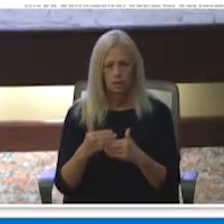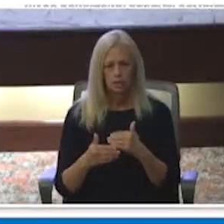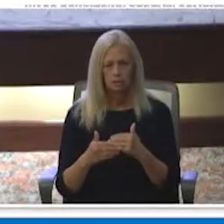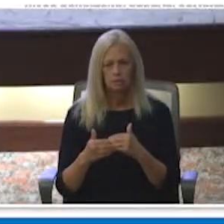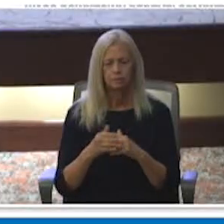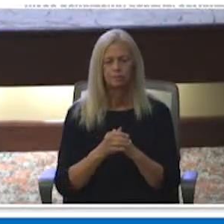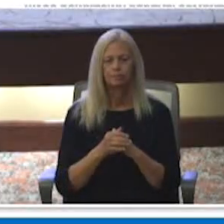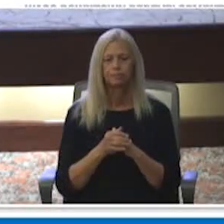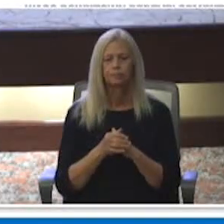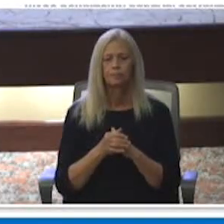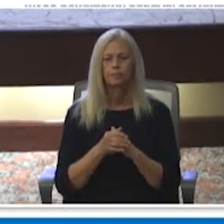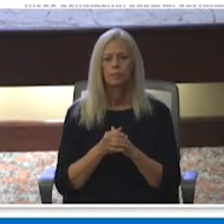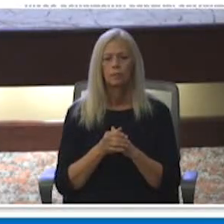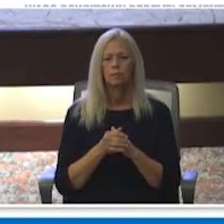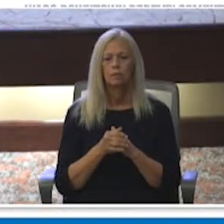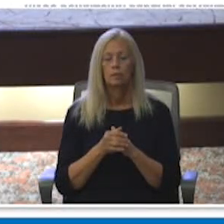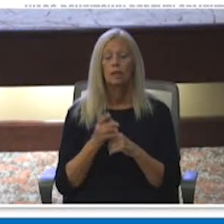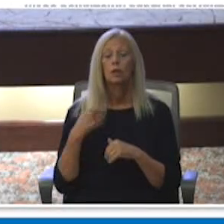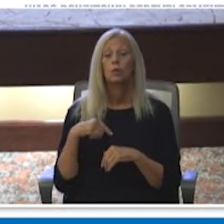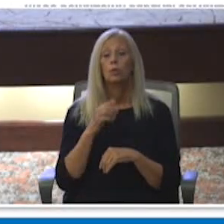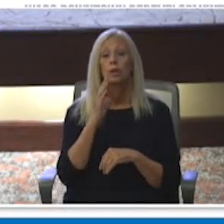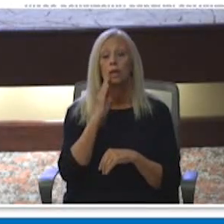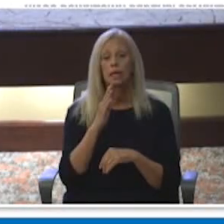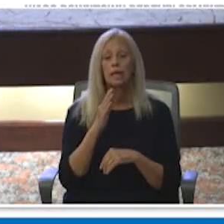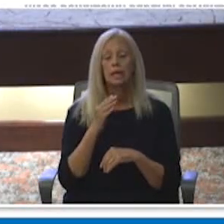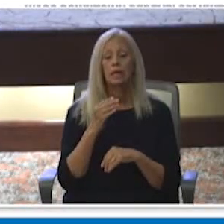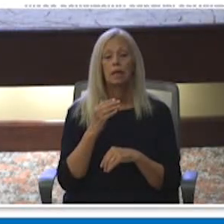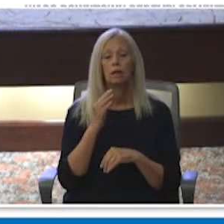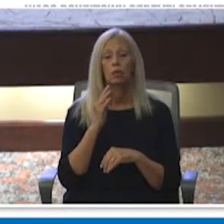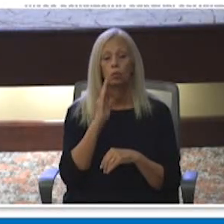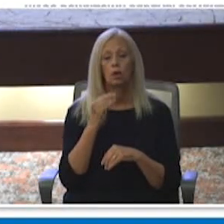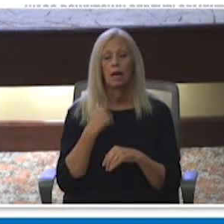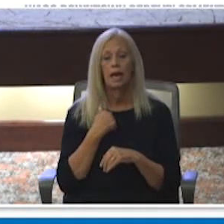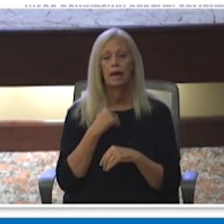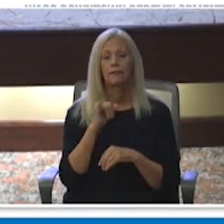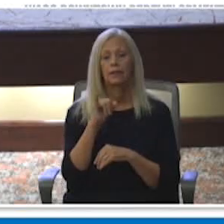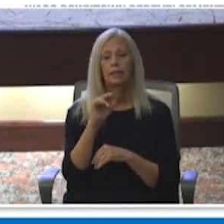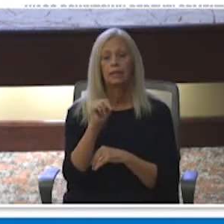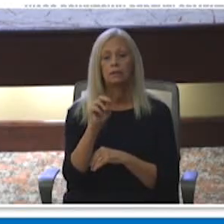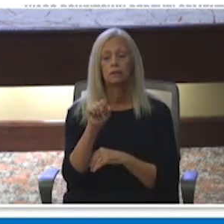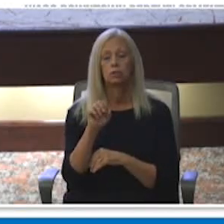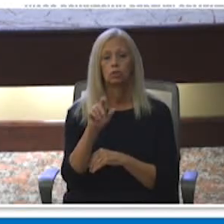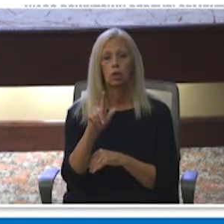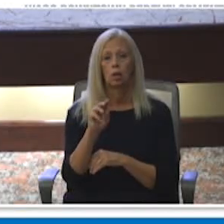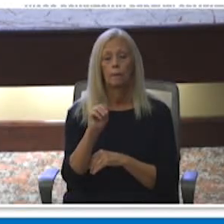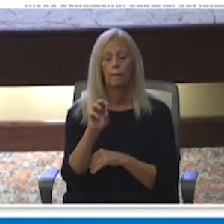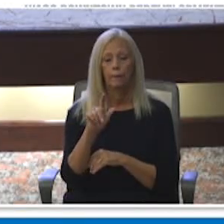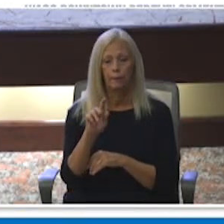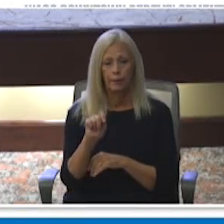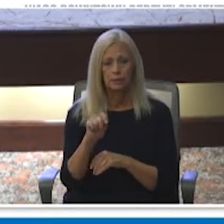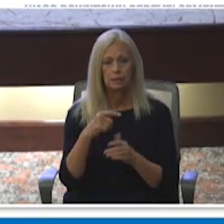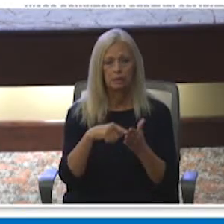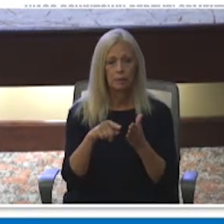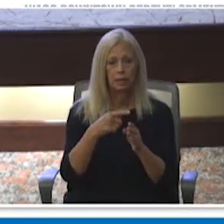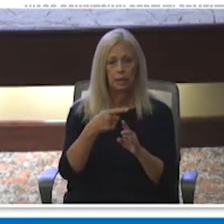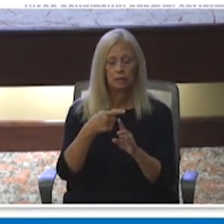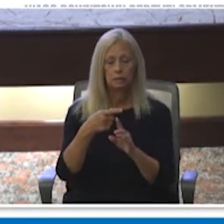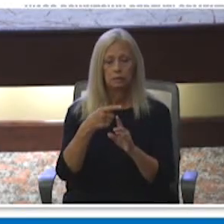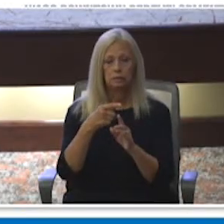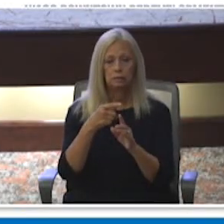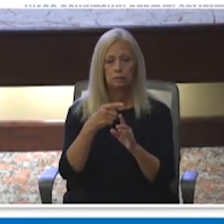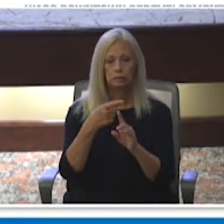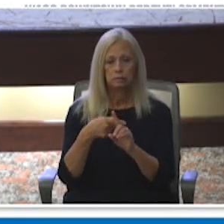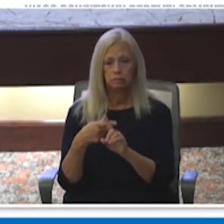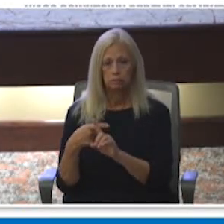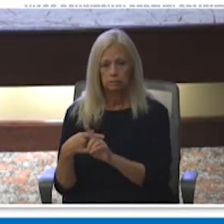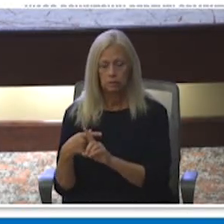discussion. We are, again, going in installments. The installments are generally following the order that you see on this slide.